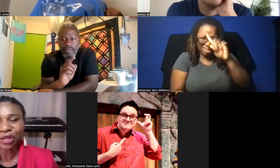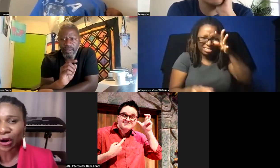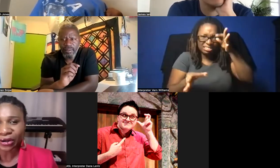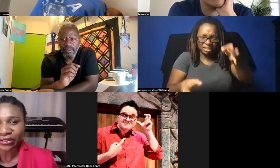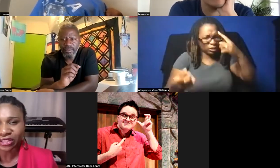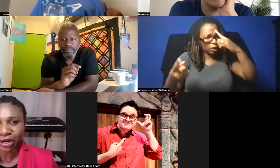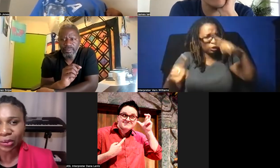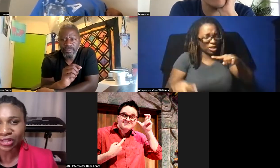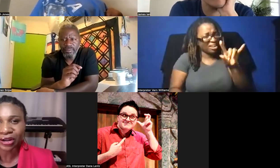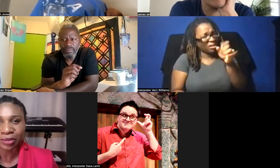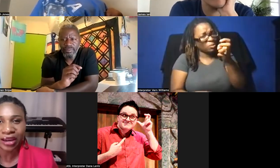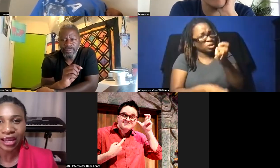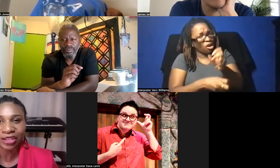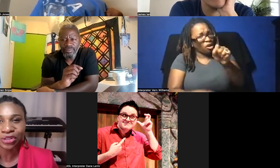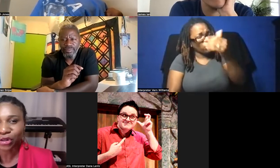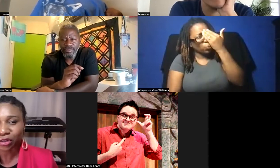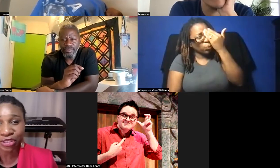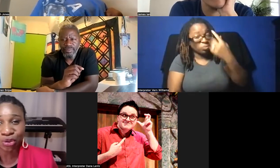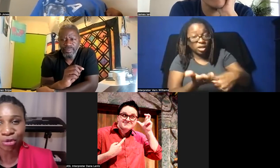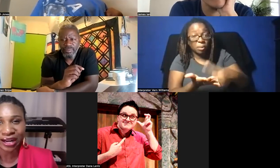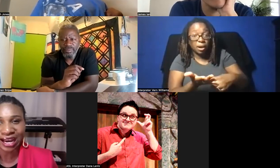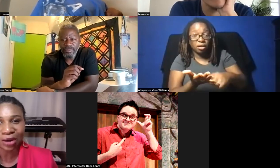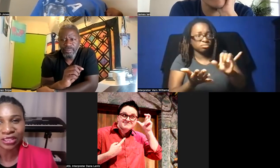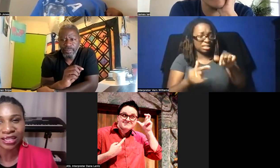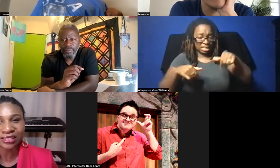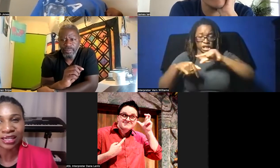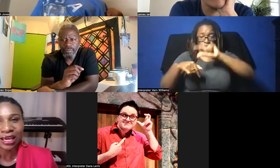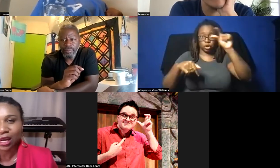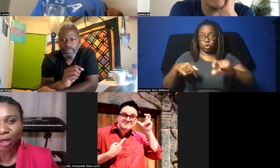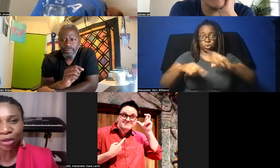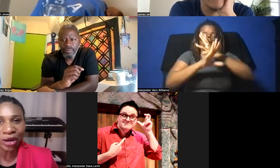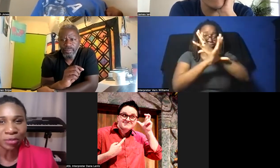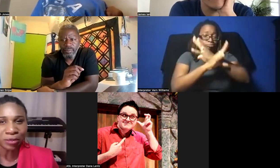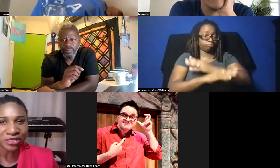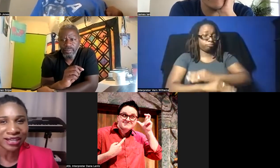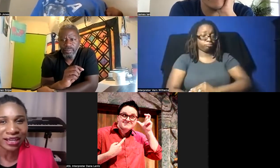that was hard, talking about, hey, you can turn off this Zoom right now. And unless a